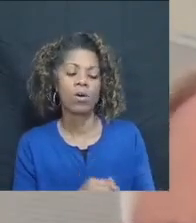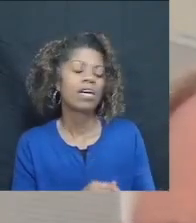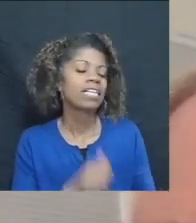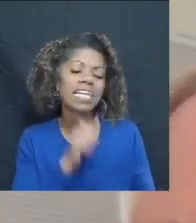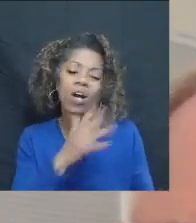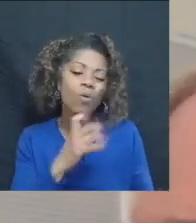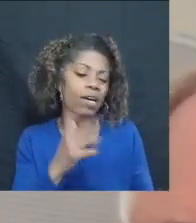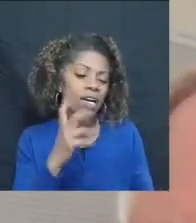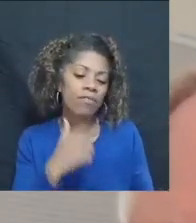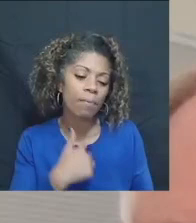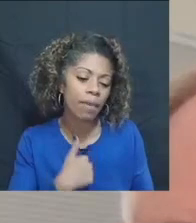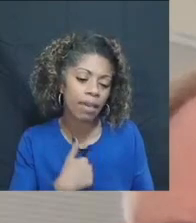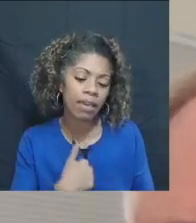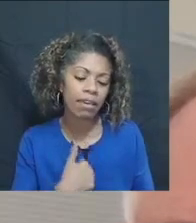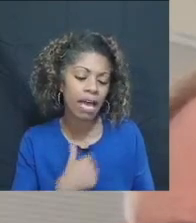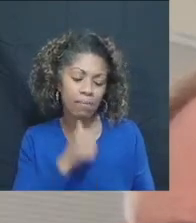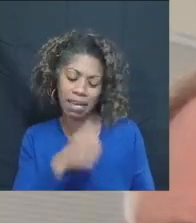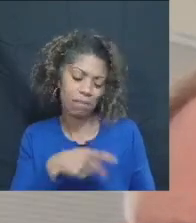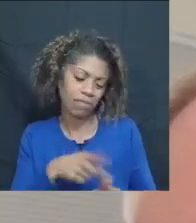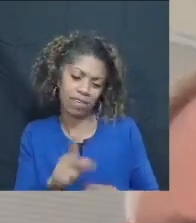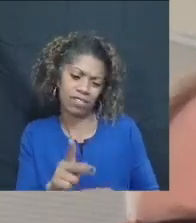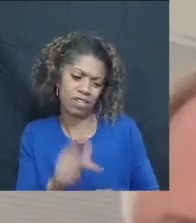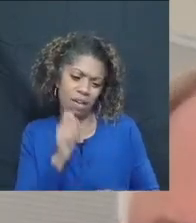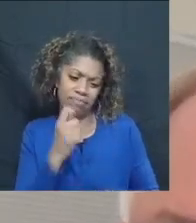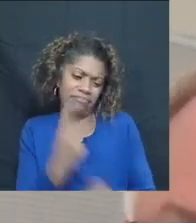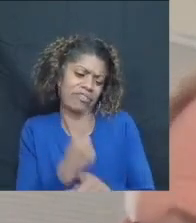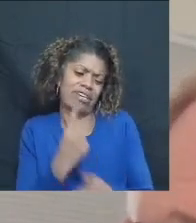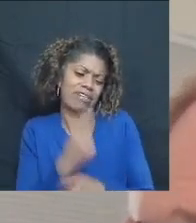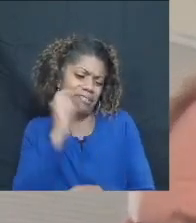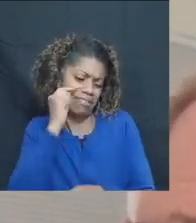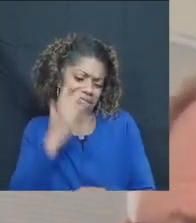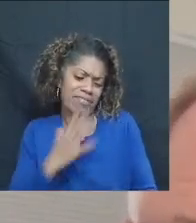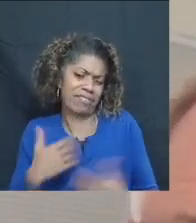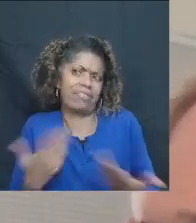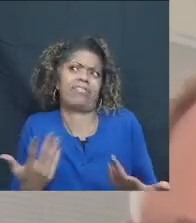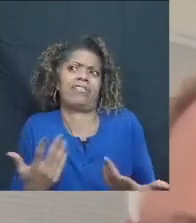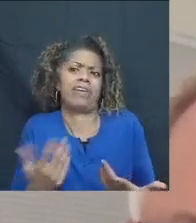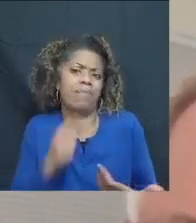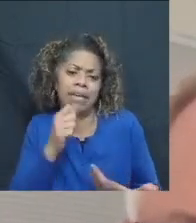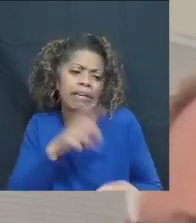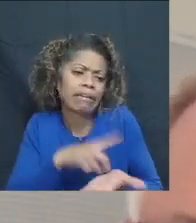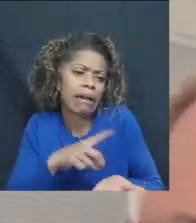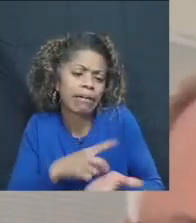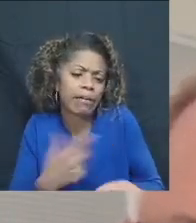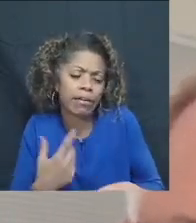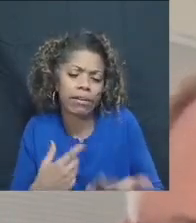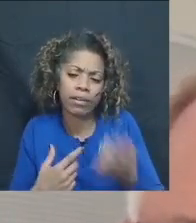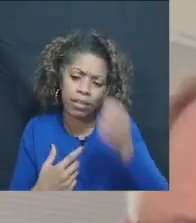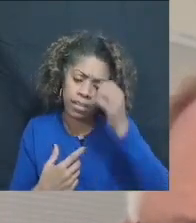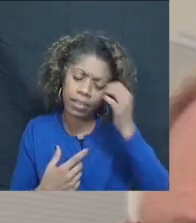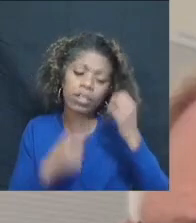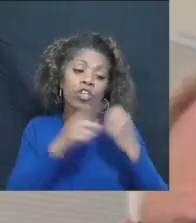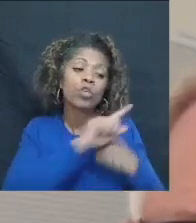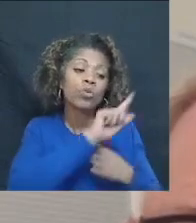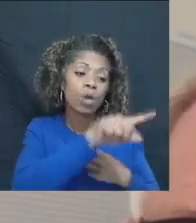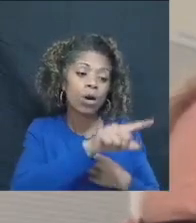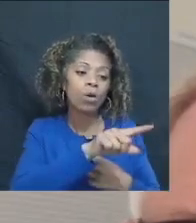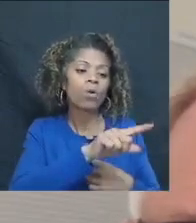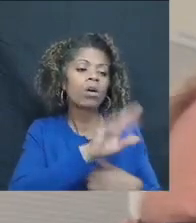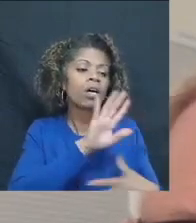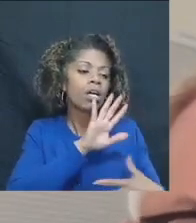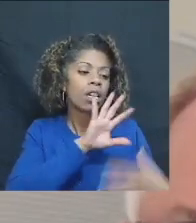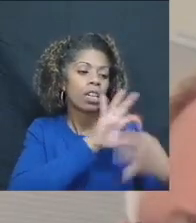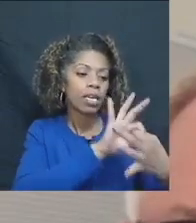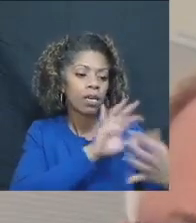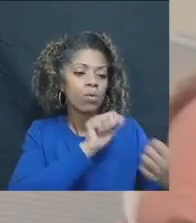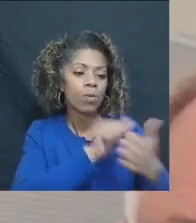professional. Get in front of this, line up with, Homeland Security and the other partners. And so that's what we did. And